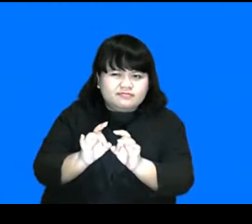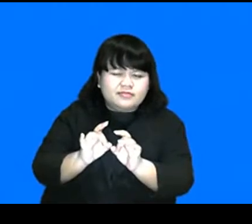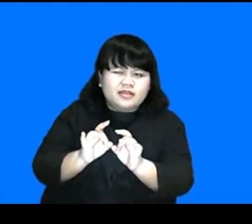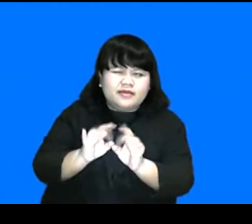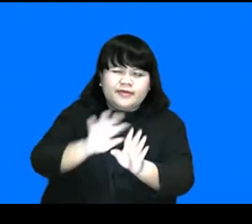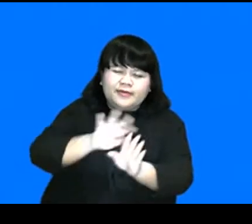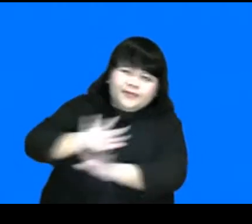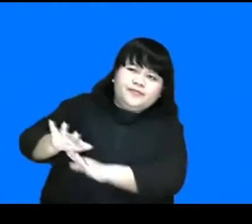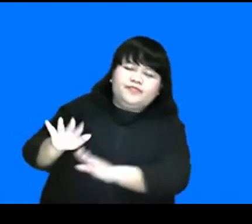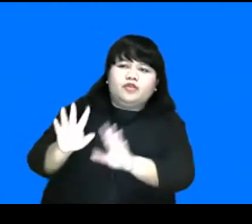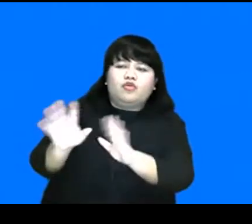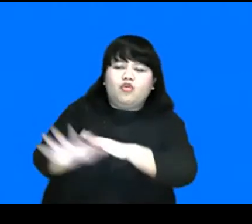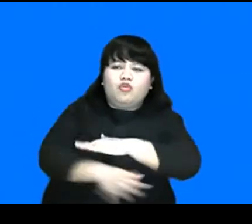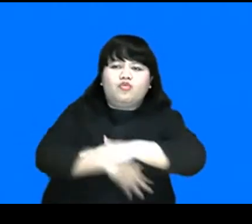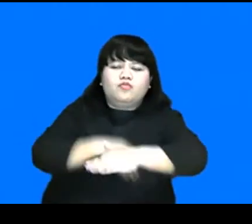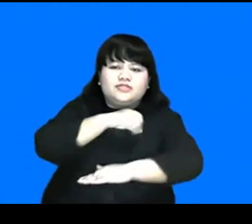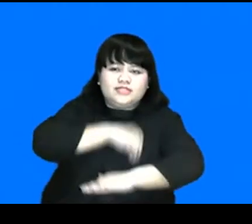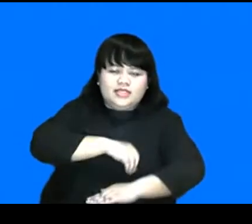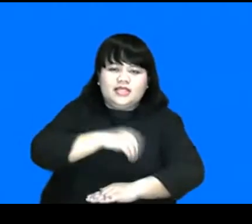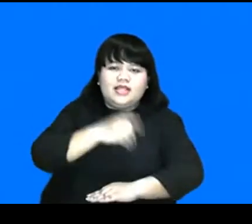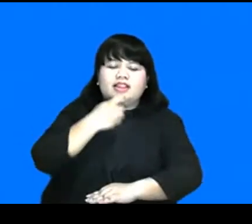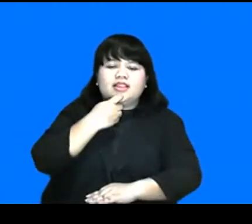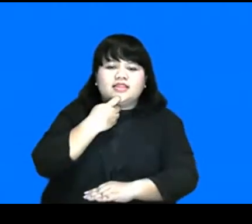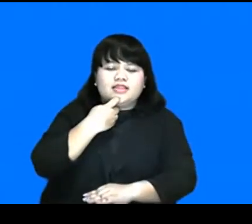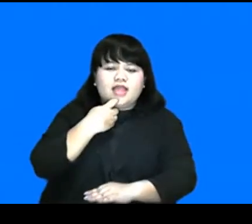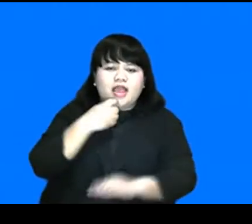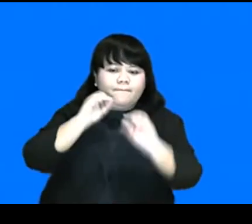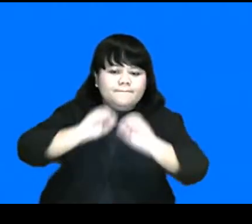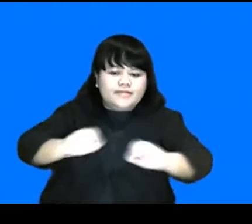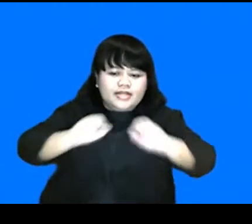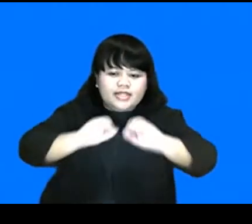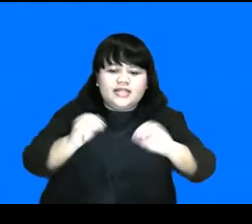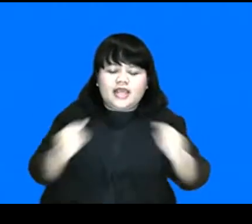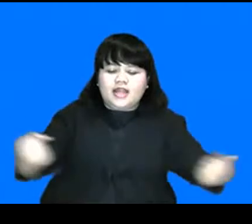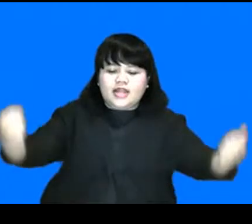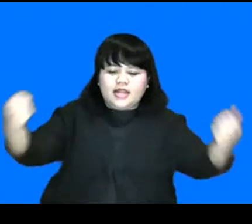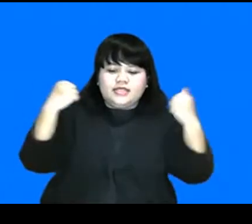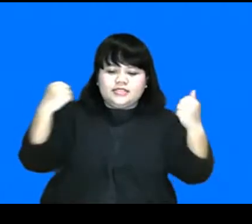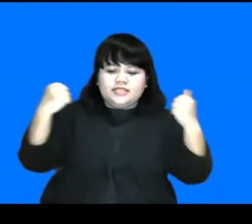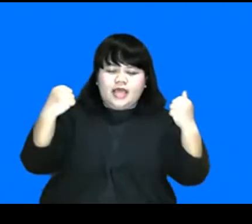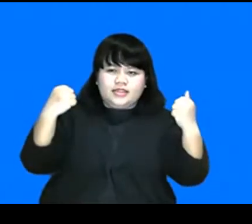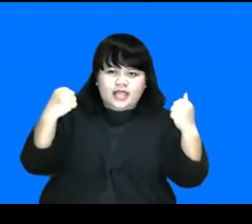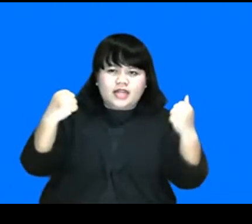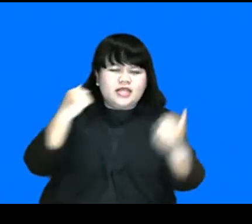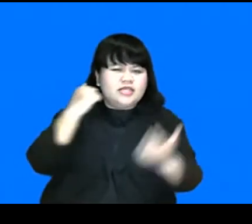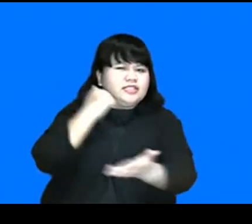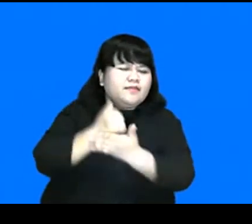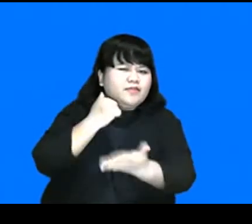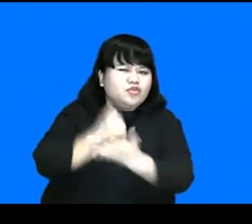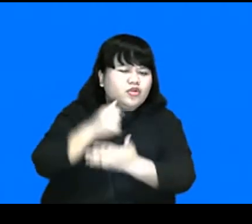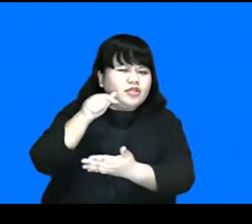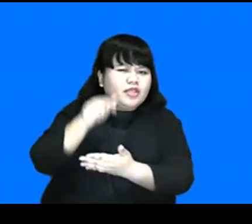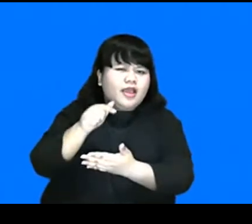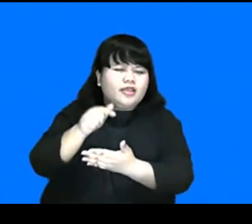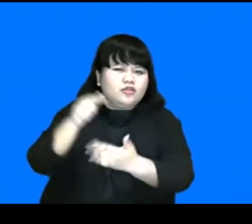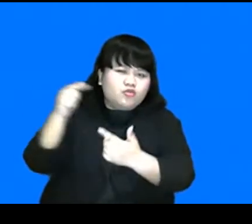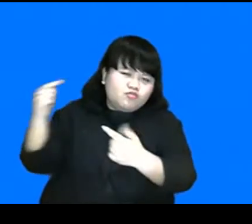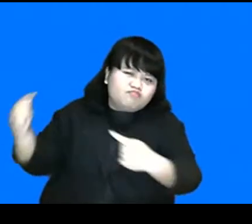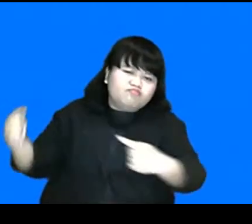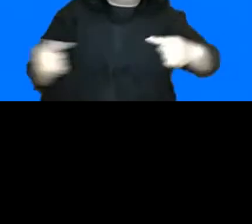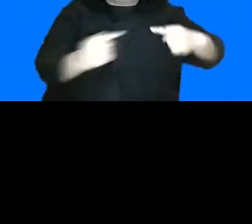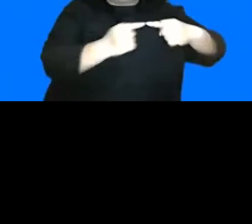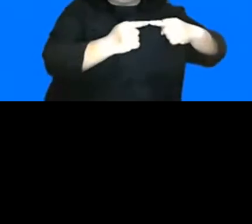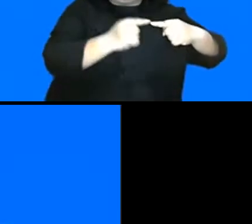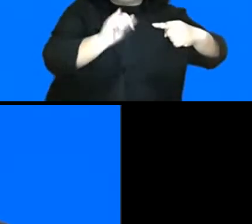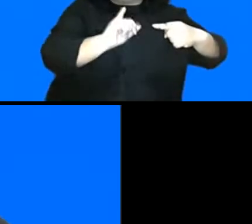certain areas like health and education actually is very well correlated, very highly correlated with better indicators